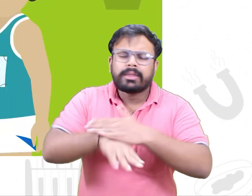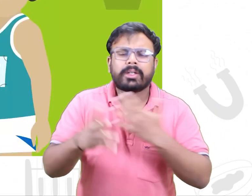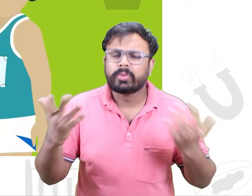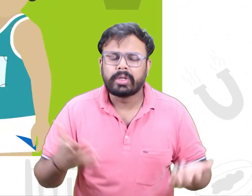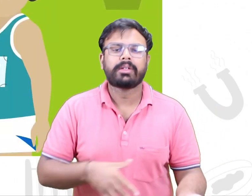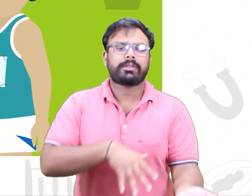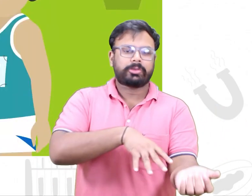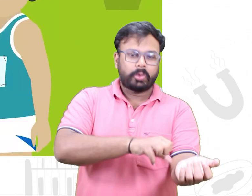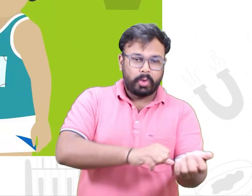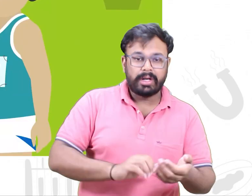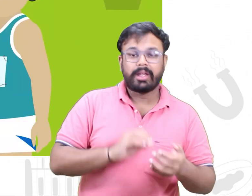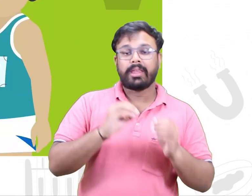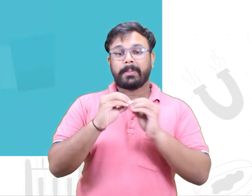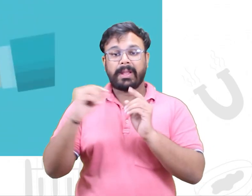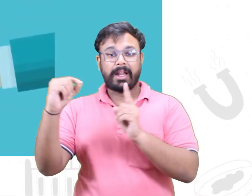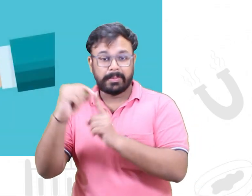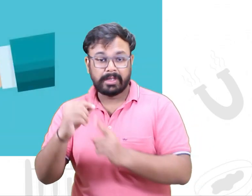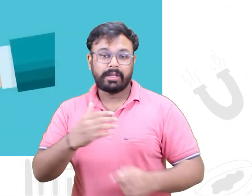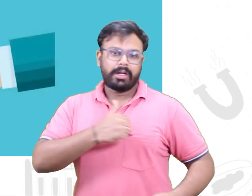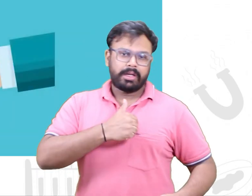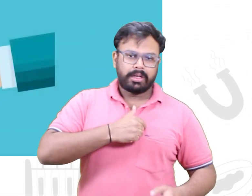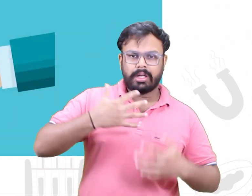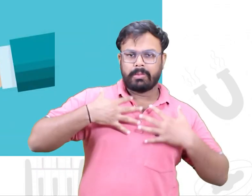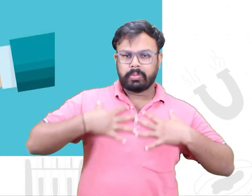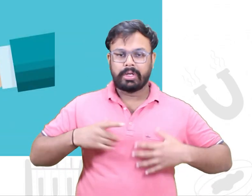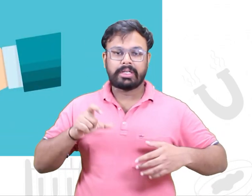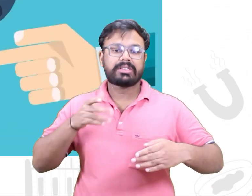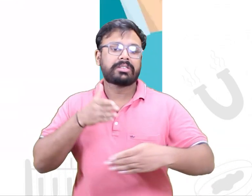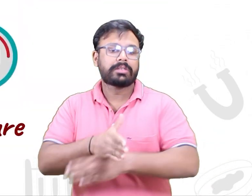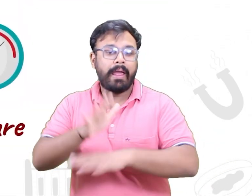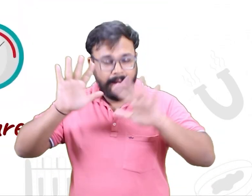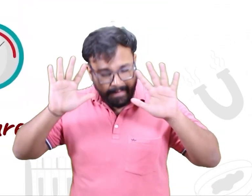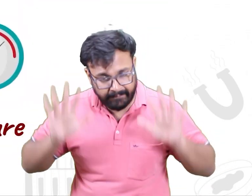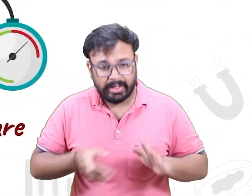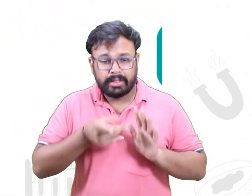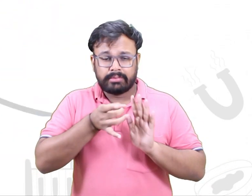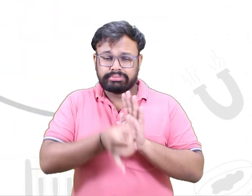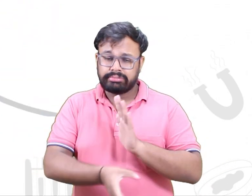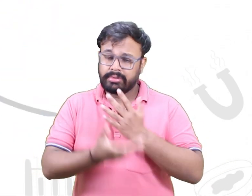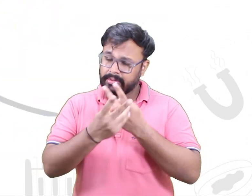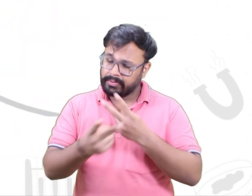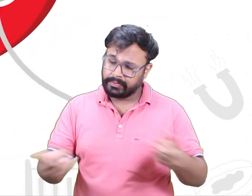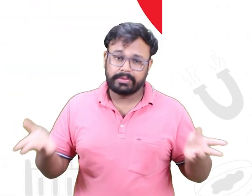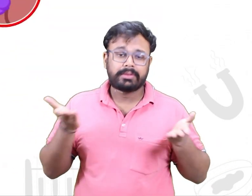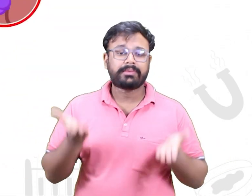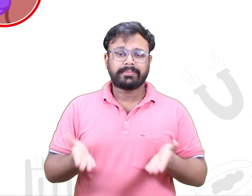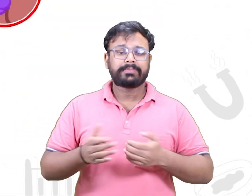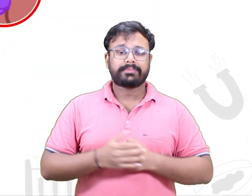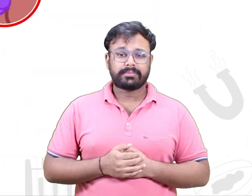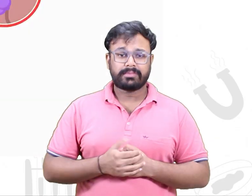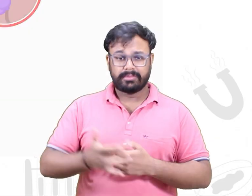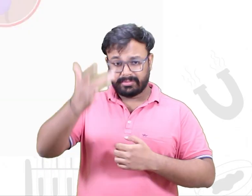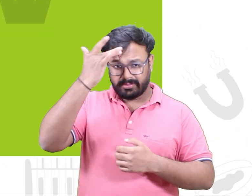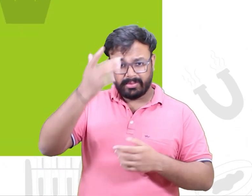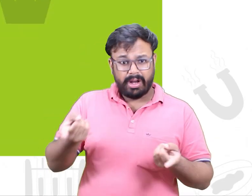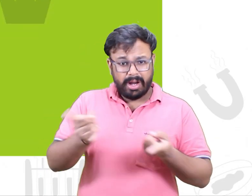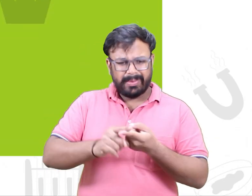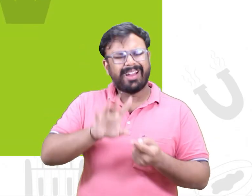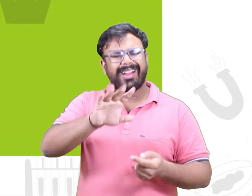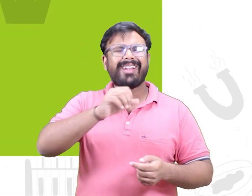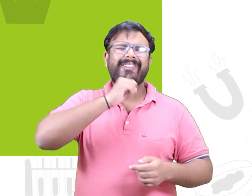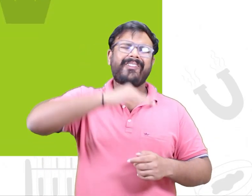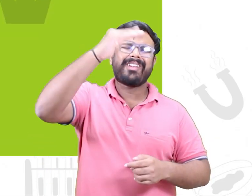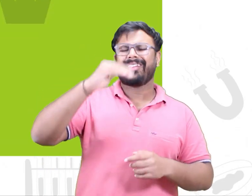food-related non-communicable diseases like diabetes, high blood pressure, heart diseases, cancer,